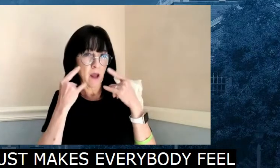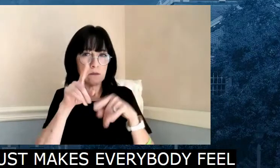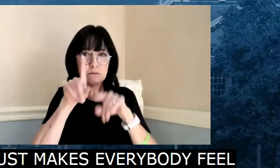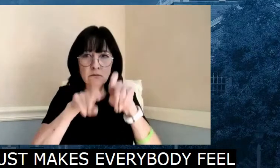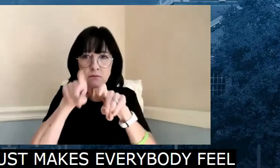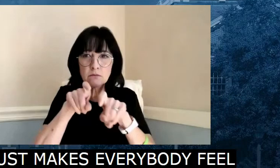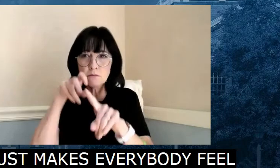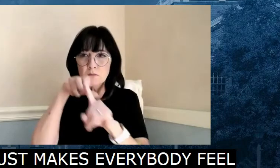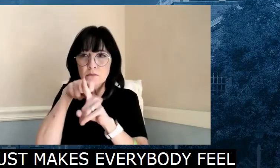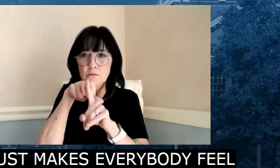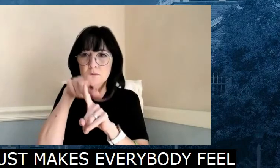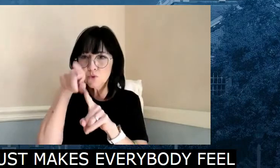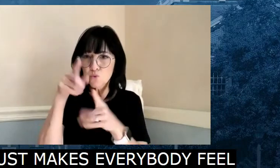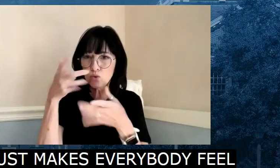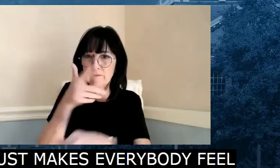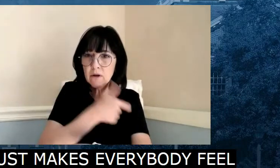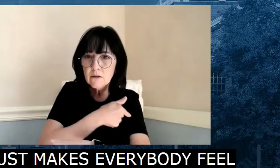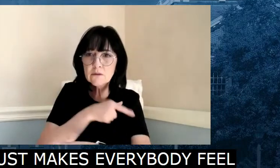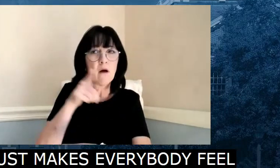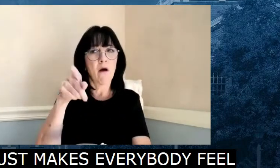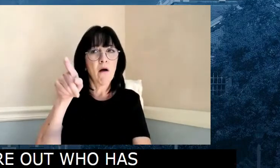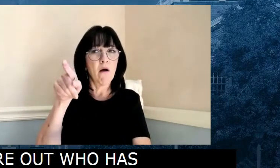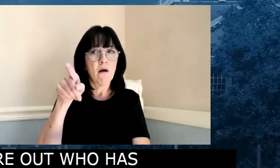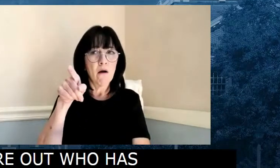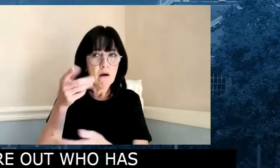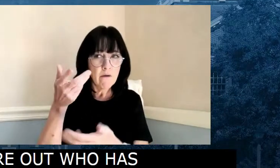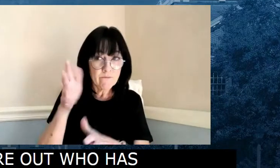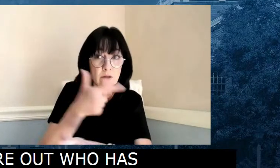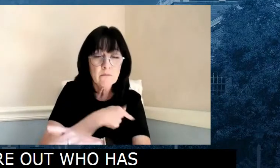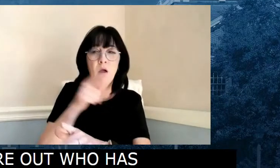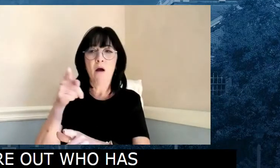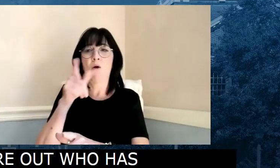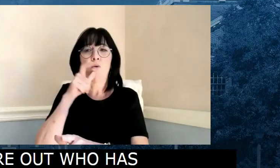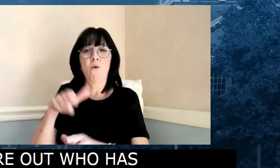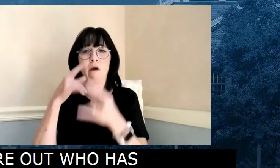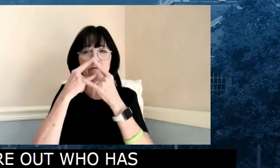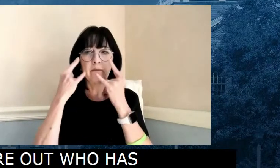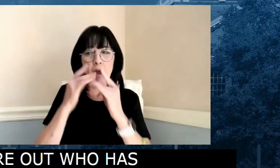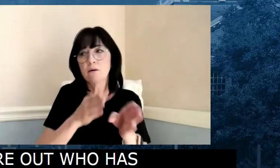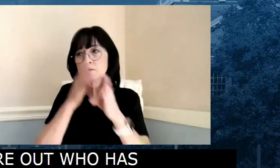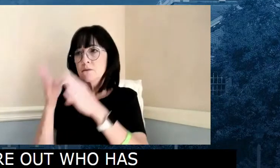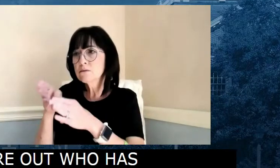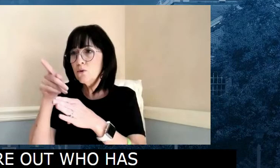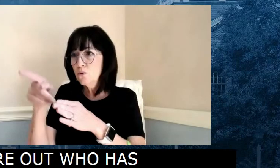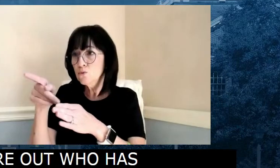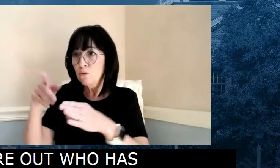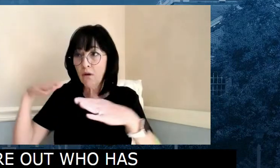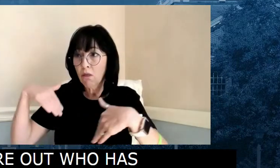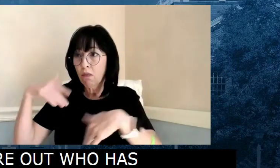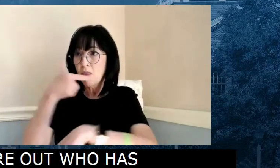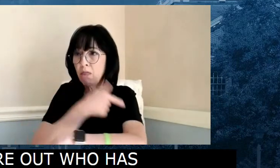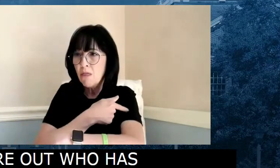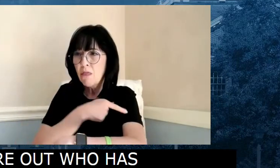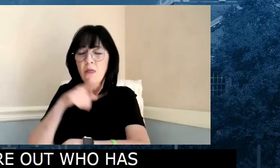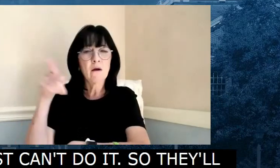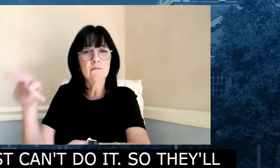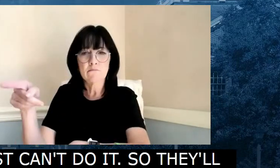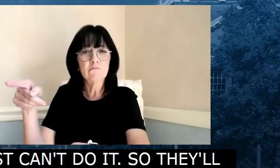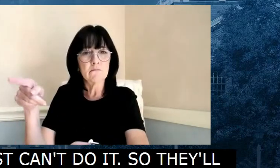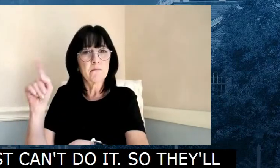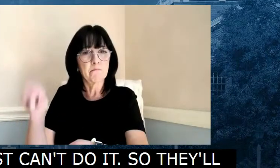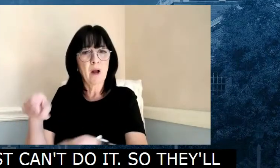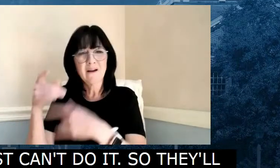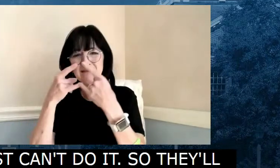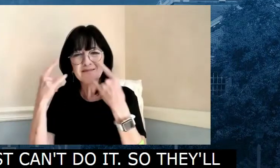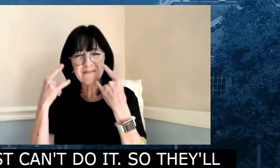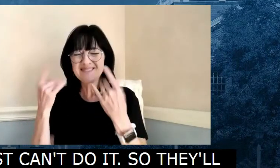people are coming in to get their coffee and leave. And so yeah, they'll have the flexibility and the authority to do that